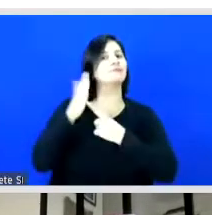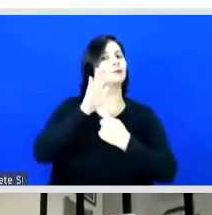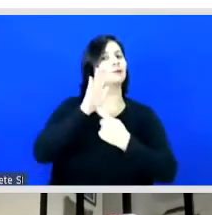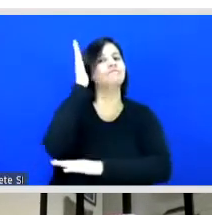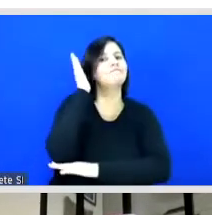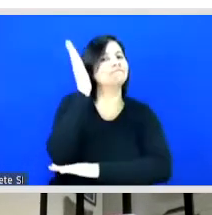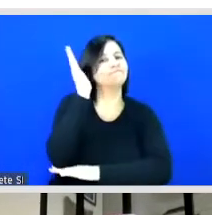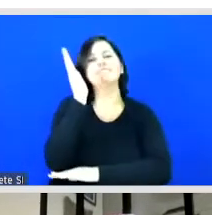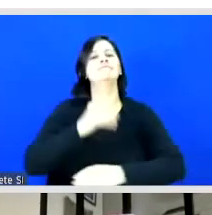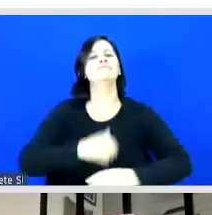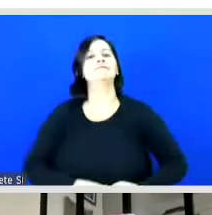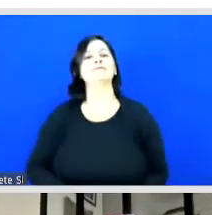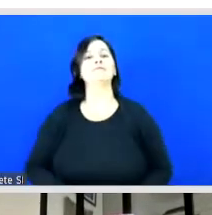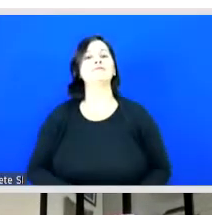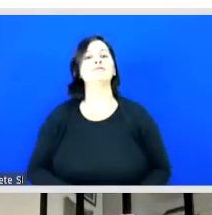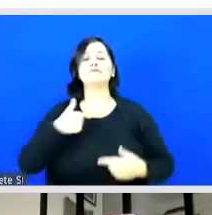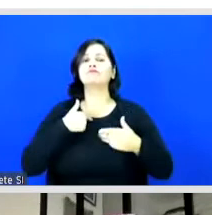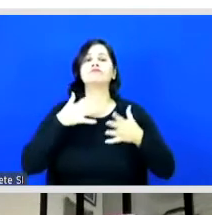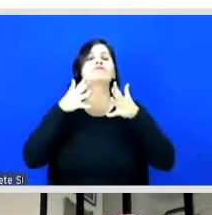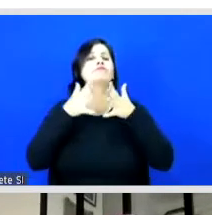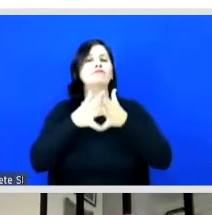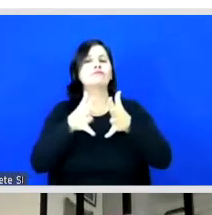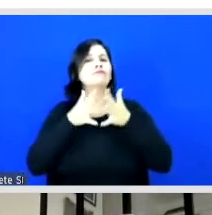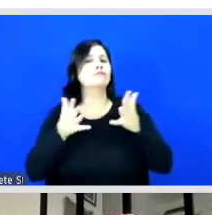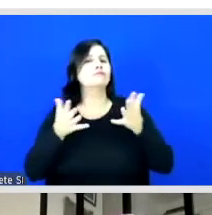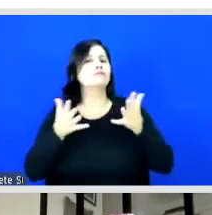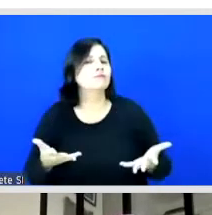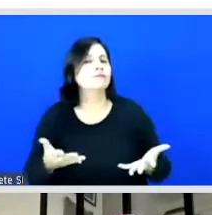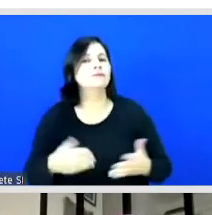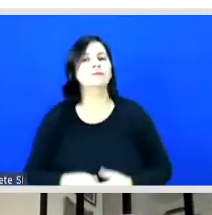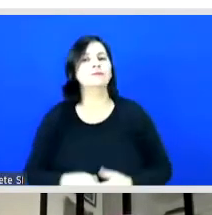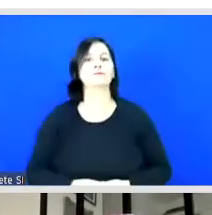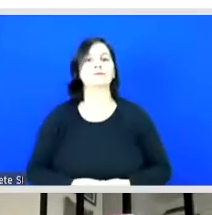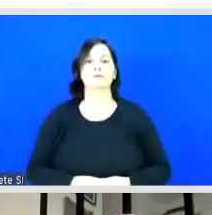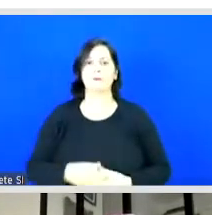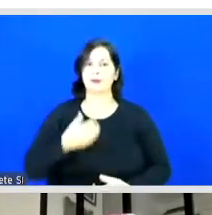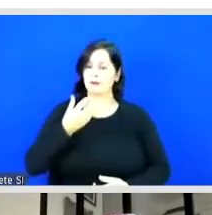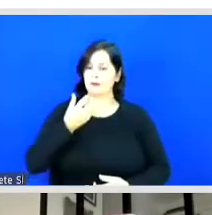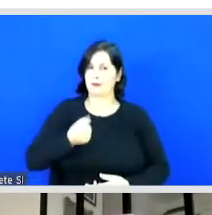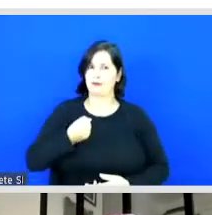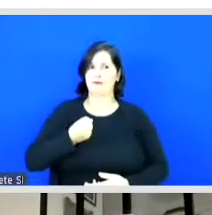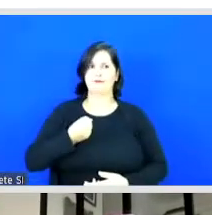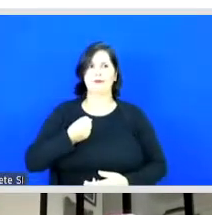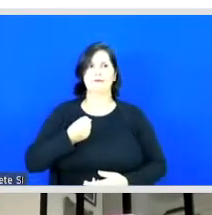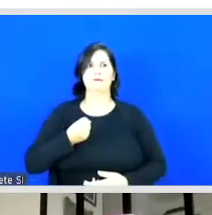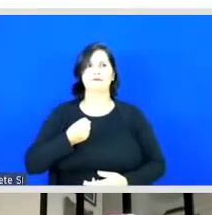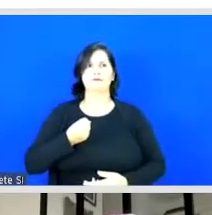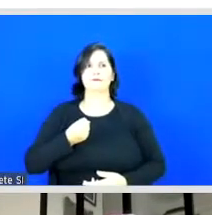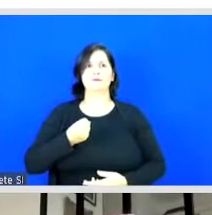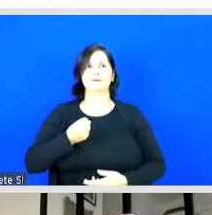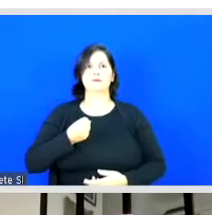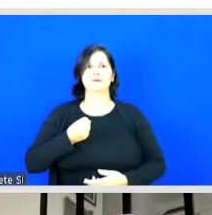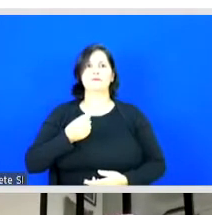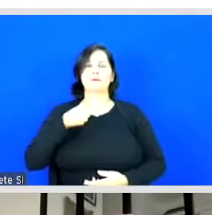independent sector in culture, we really want to stress us this opposite side of real people in